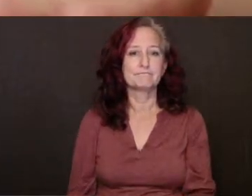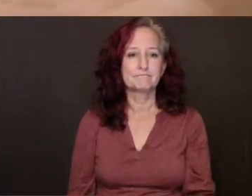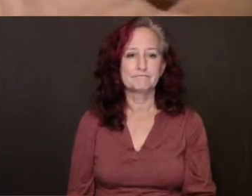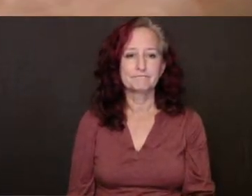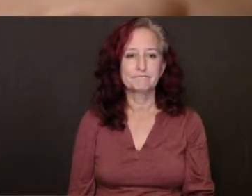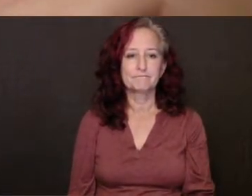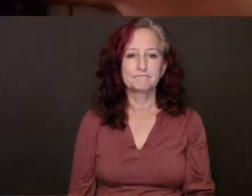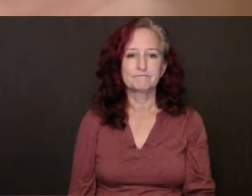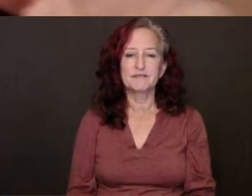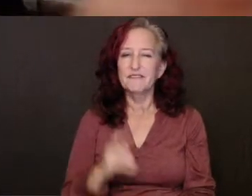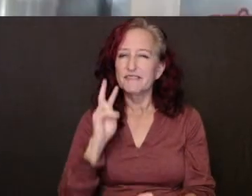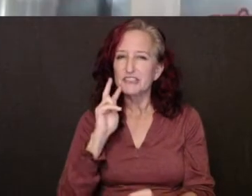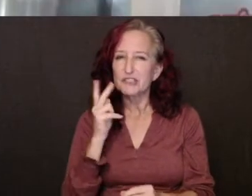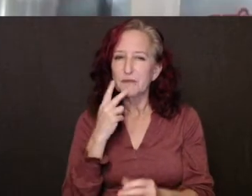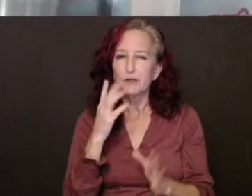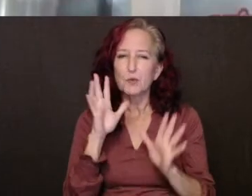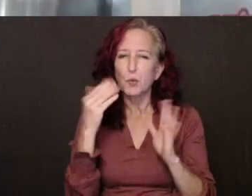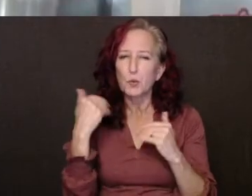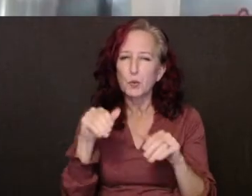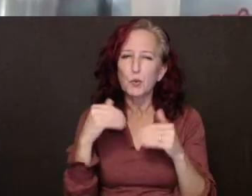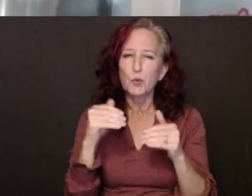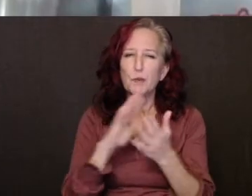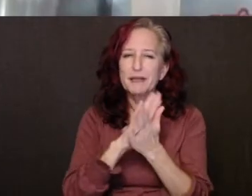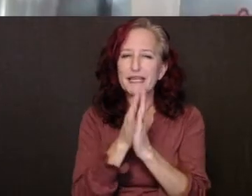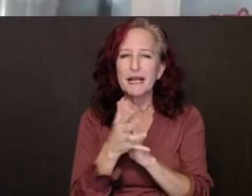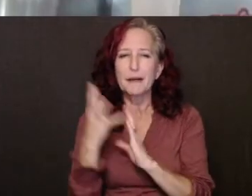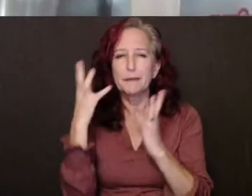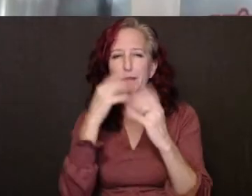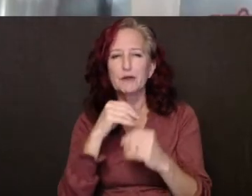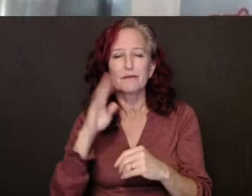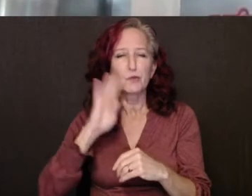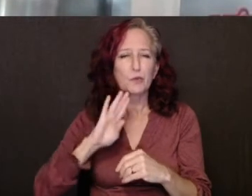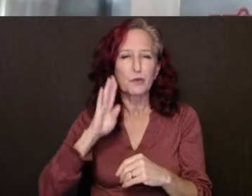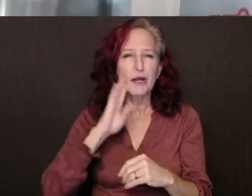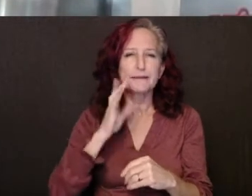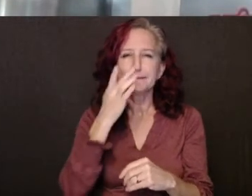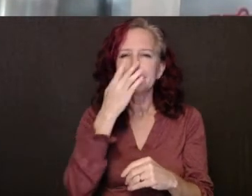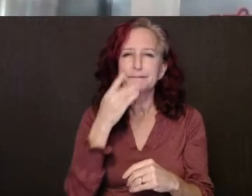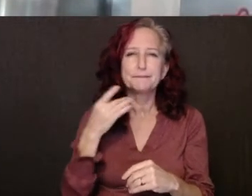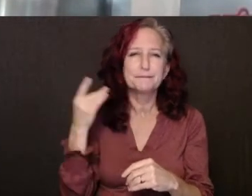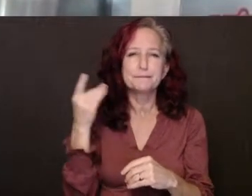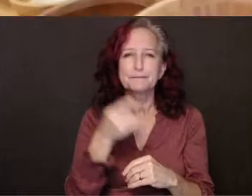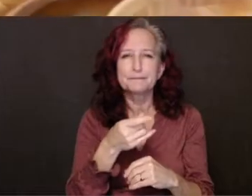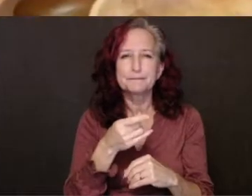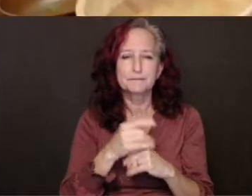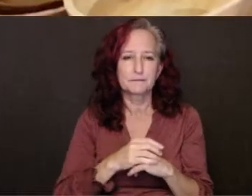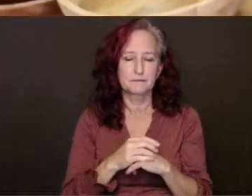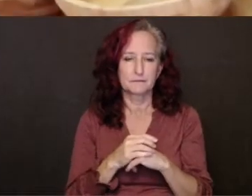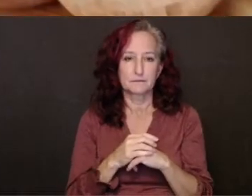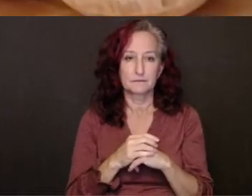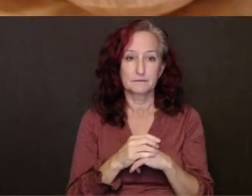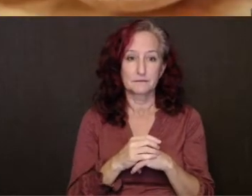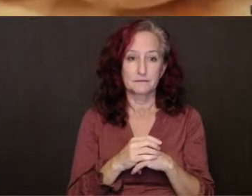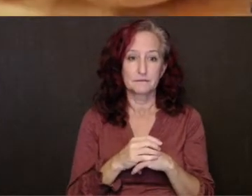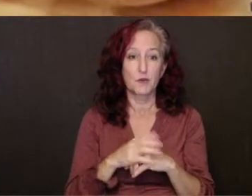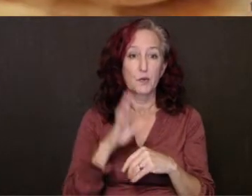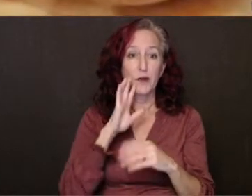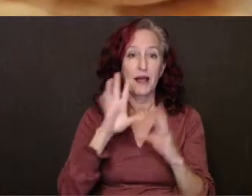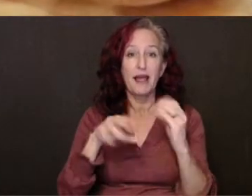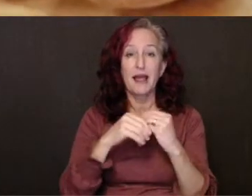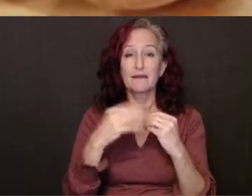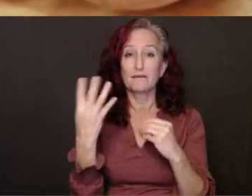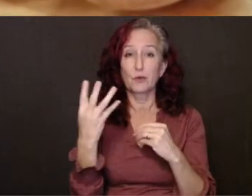popcorn, I guess you can say. And then from there, as I'm continue stirring